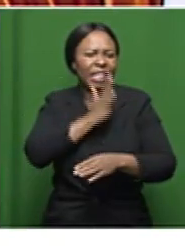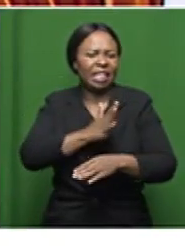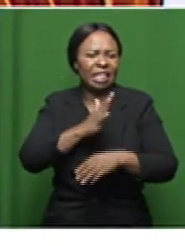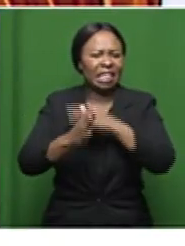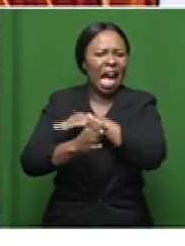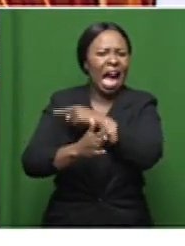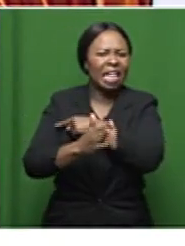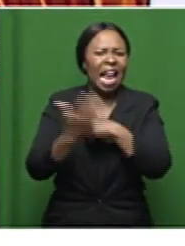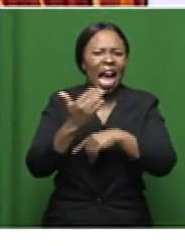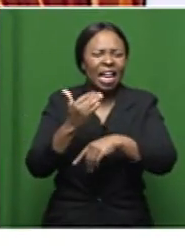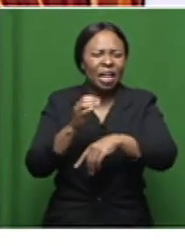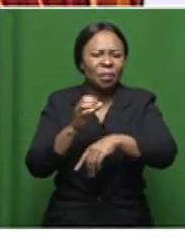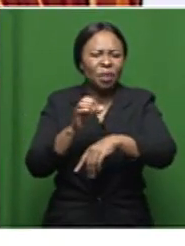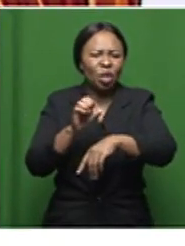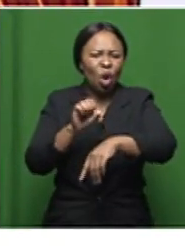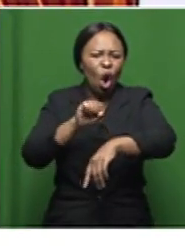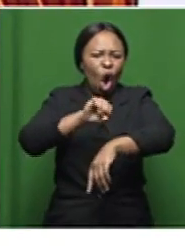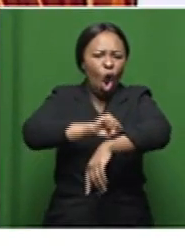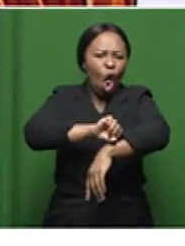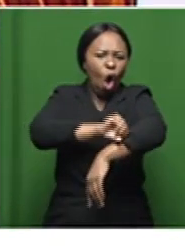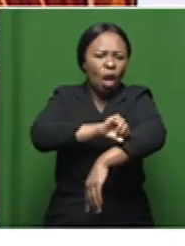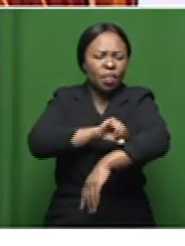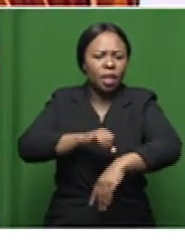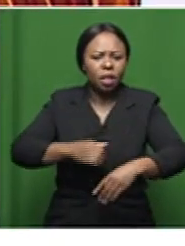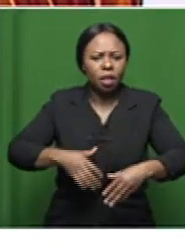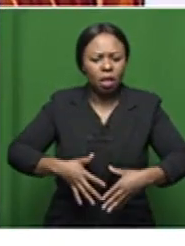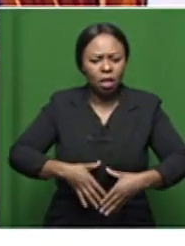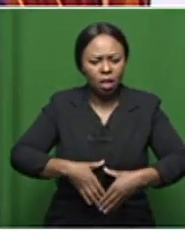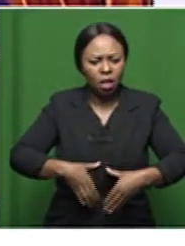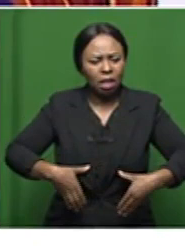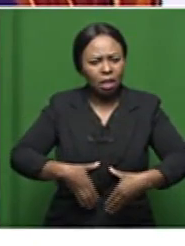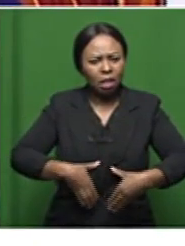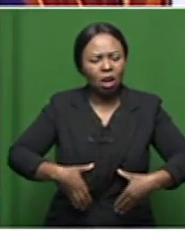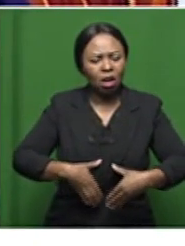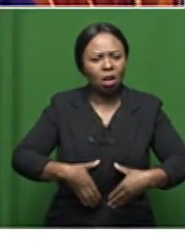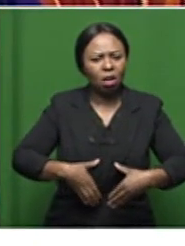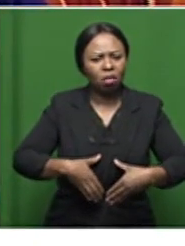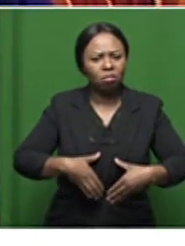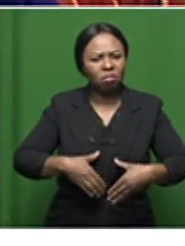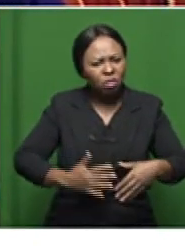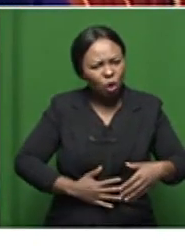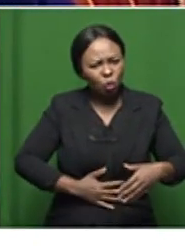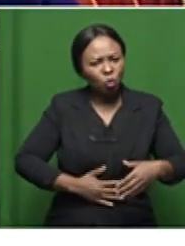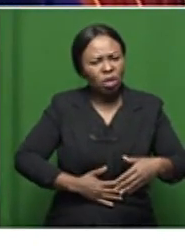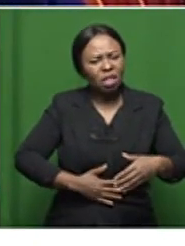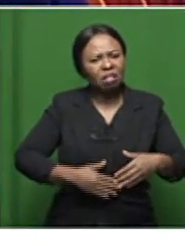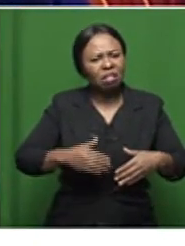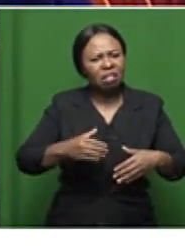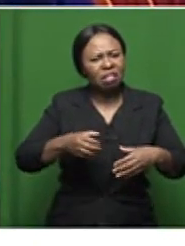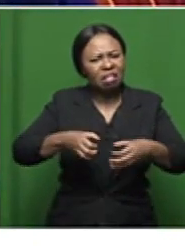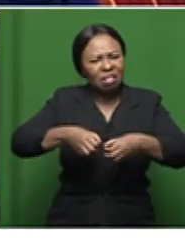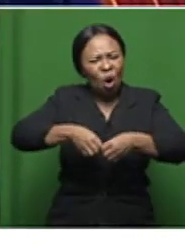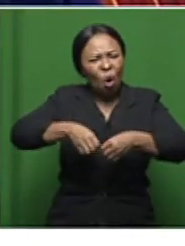Ngathi ngine-cloth or something la under my abdomen. Under your abdomen? Yes. So it was so